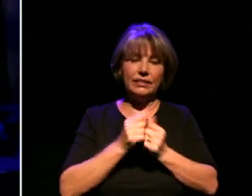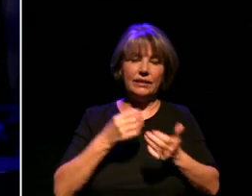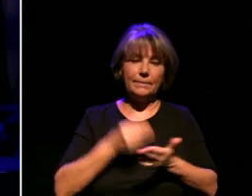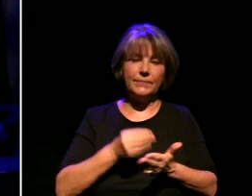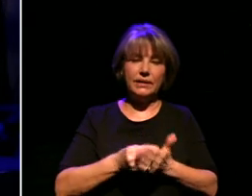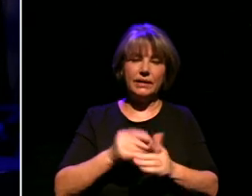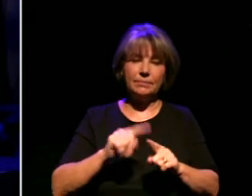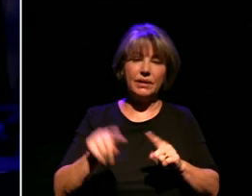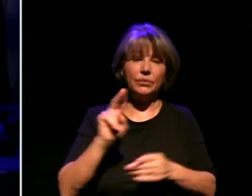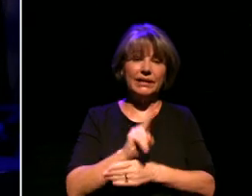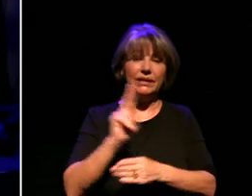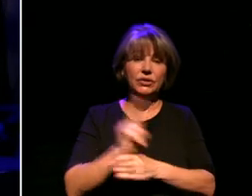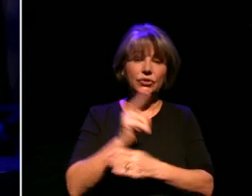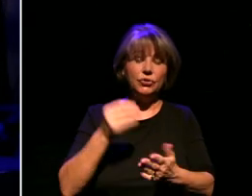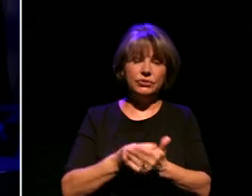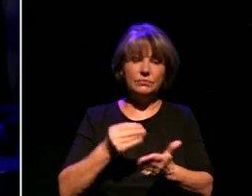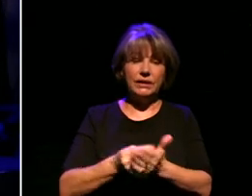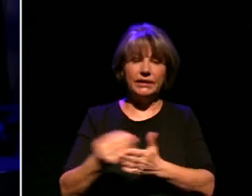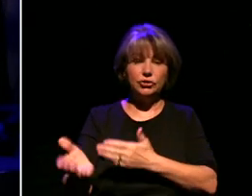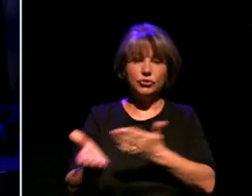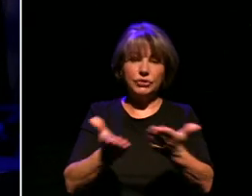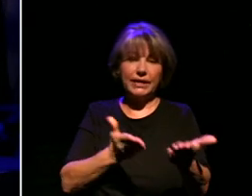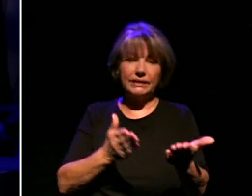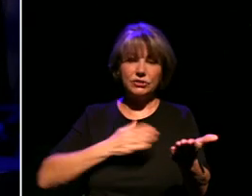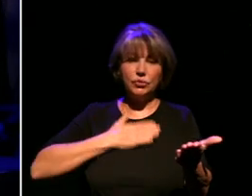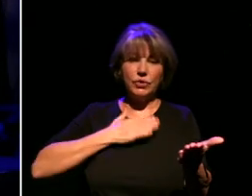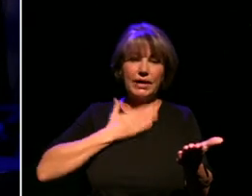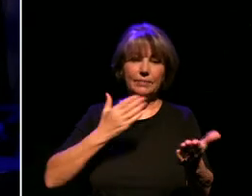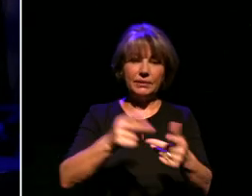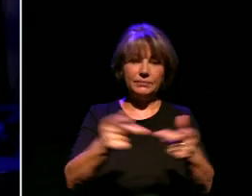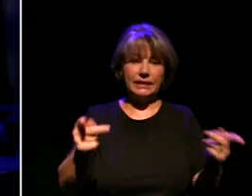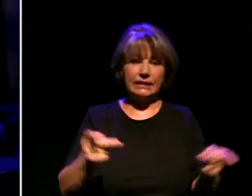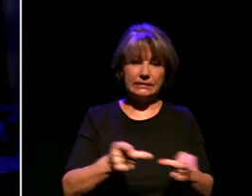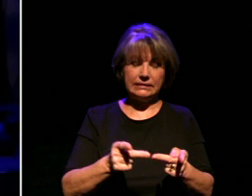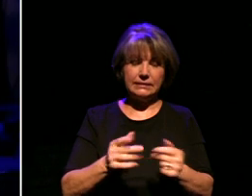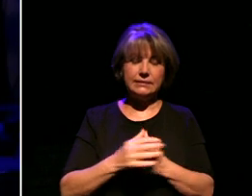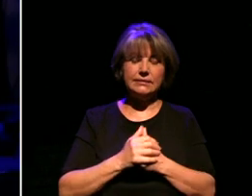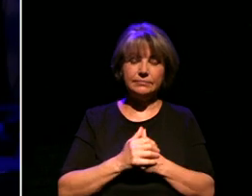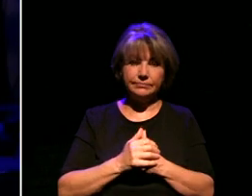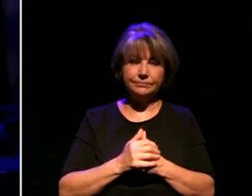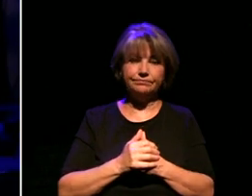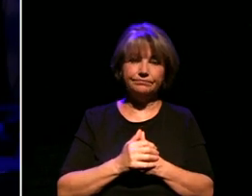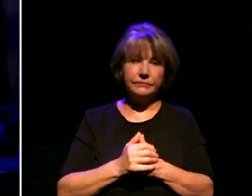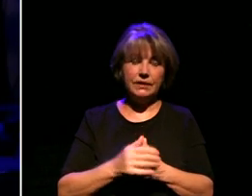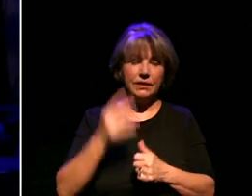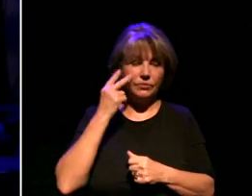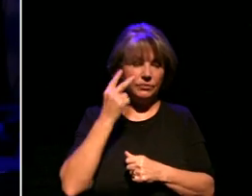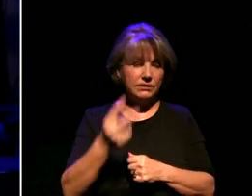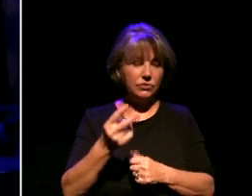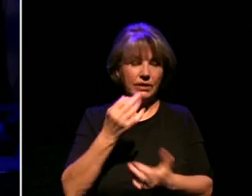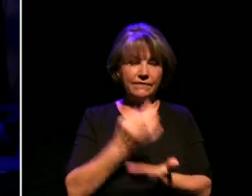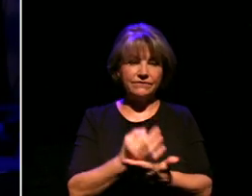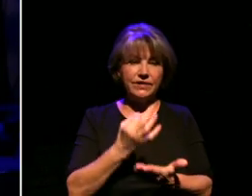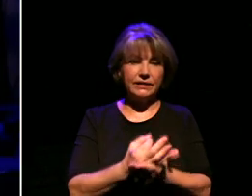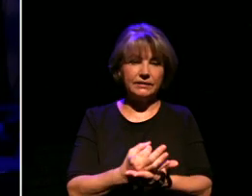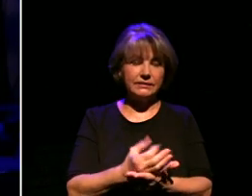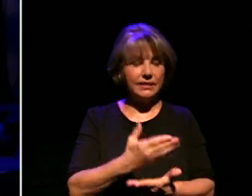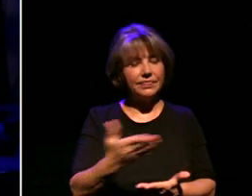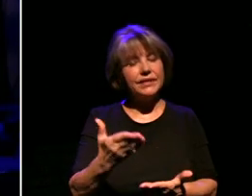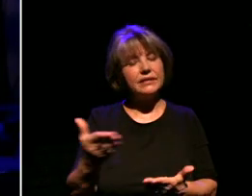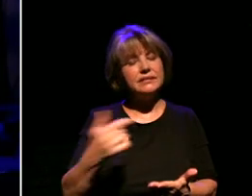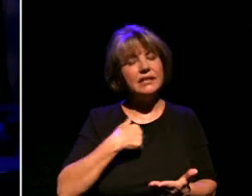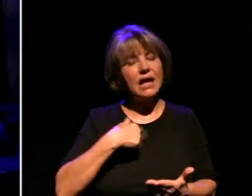places that bring us happiness. And that's what I've learned. As we look at at finances. There's things that I